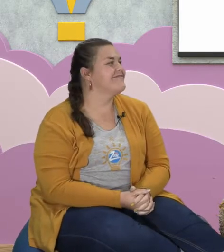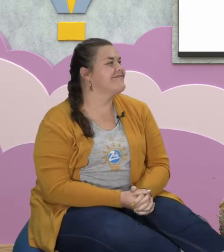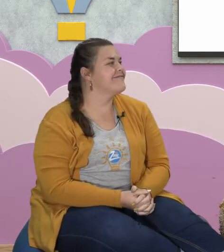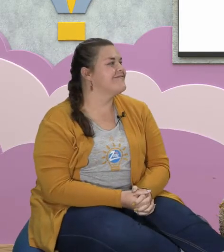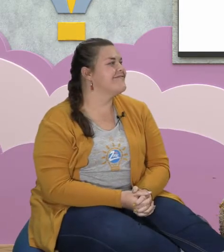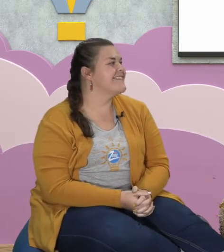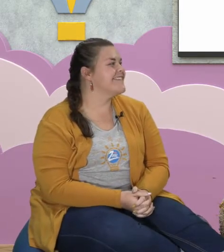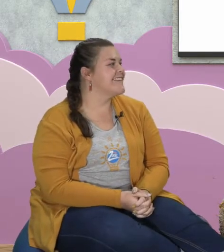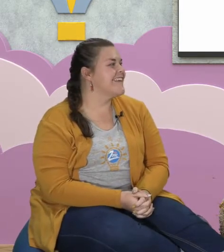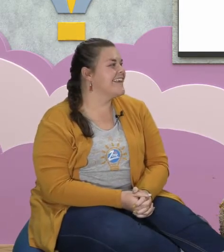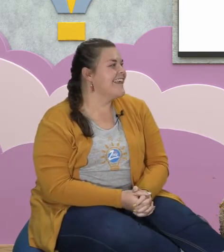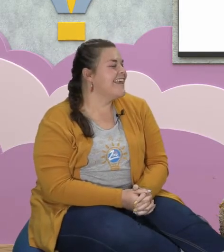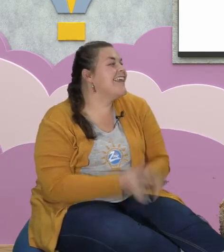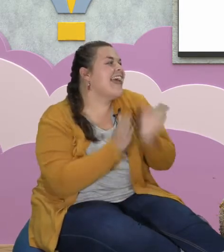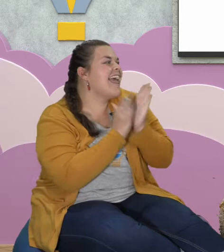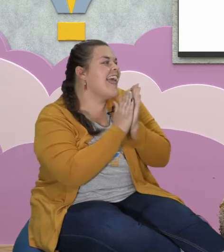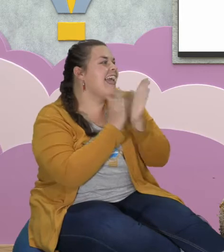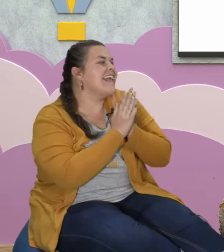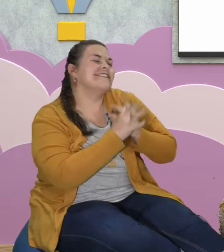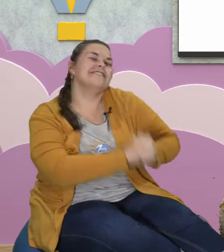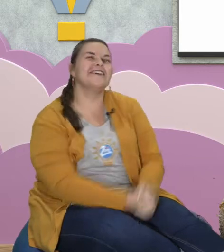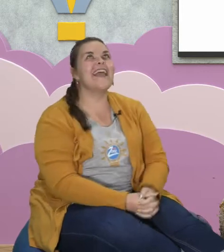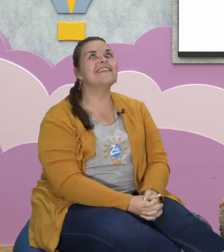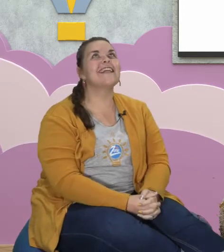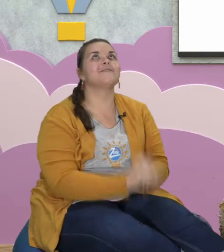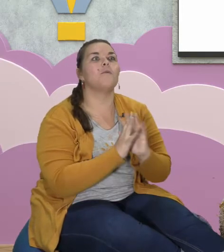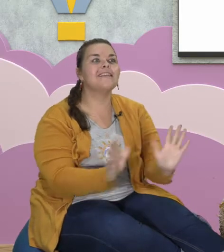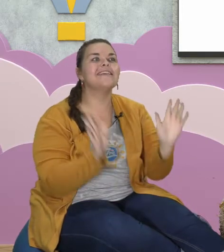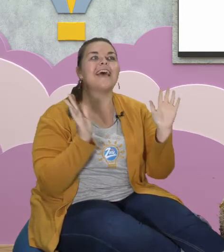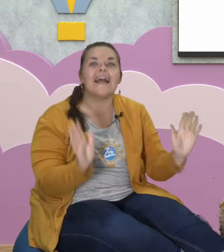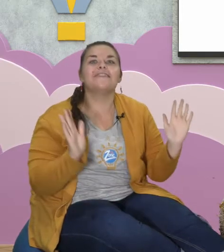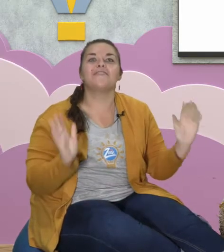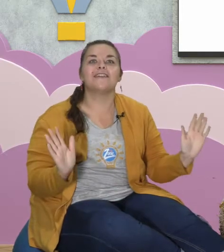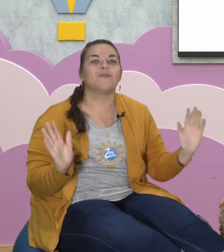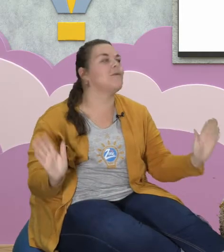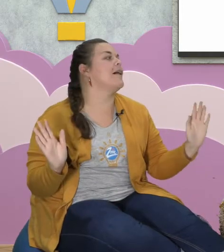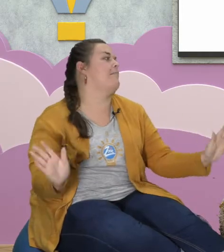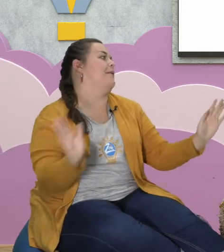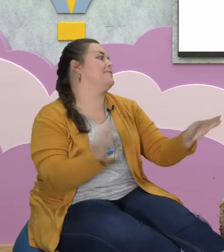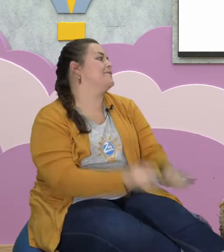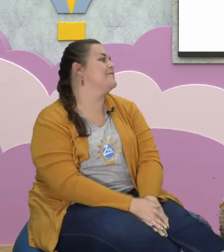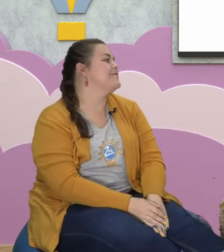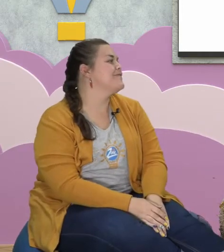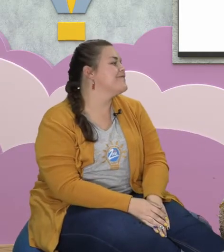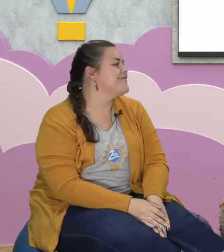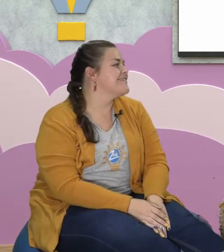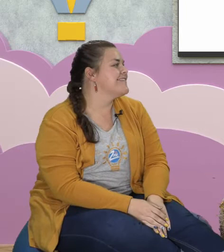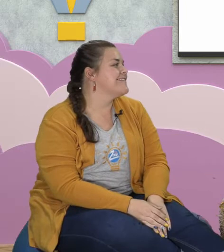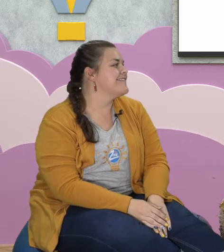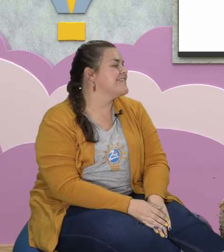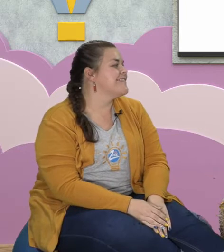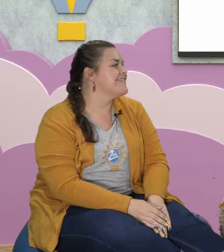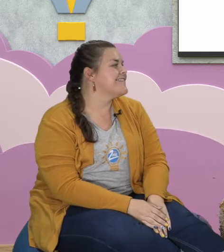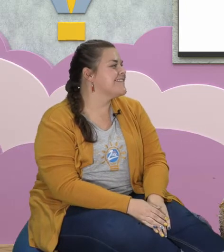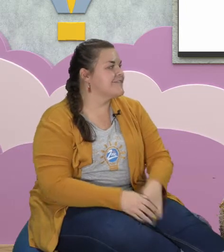the My Zone or Zoshy Facebook pages. Yay! So Shanae, tell us, what is Active Kids all about? So Active Kids consists of